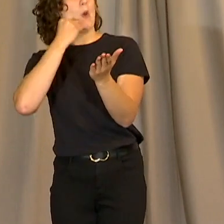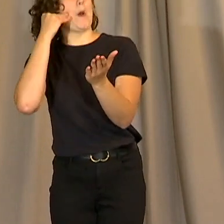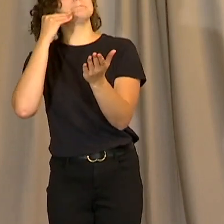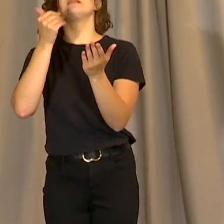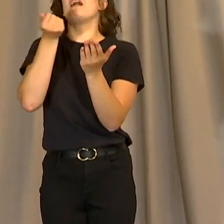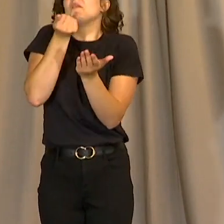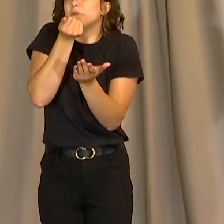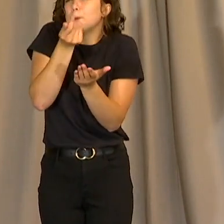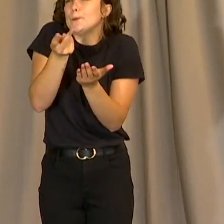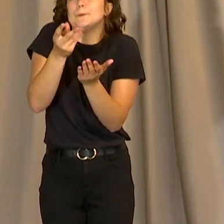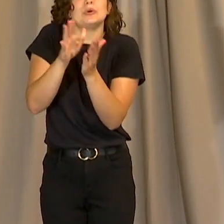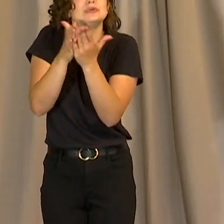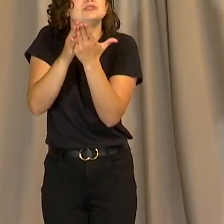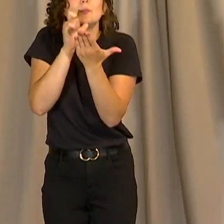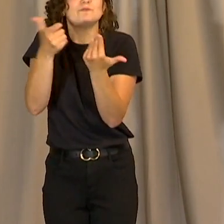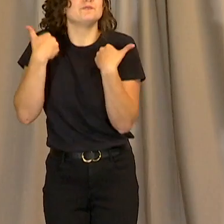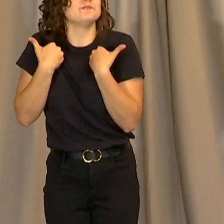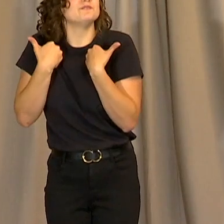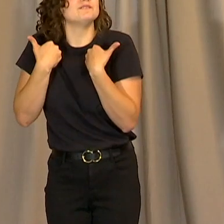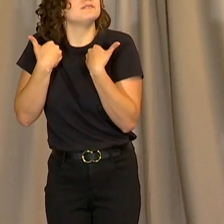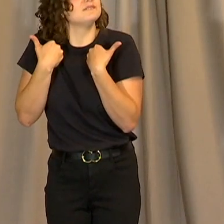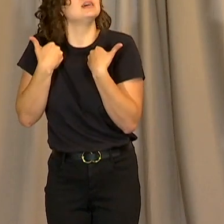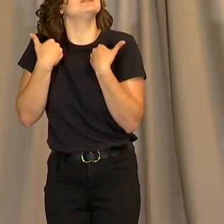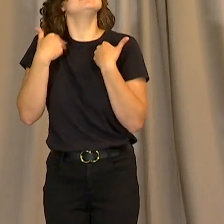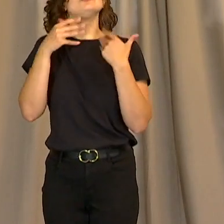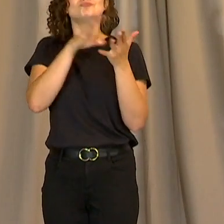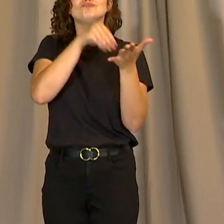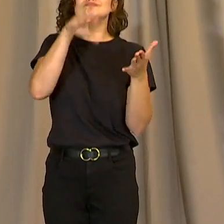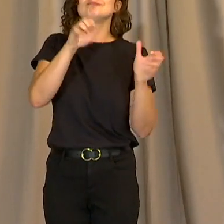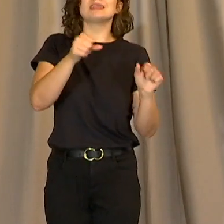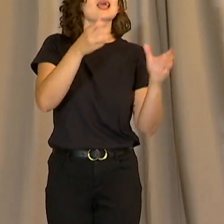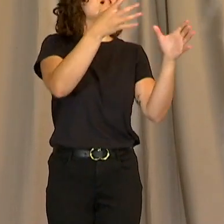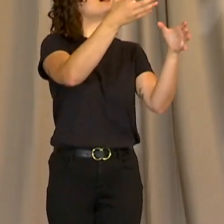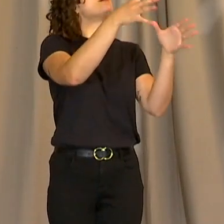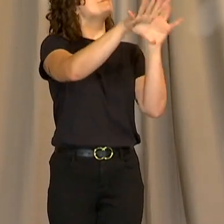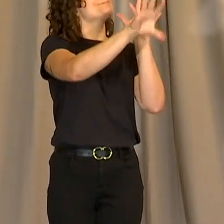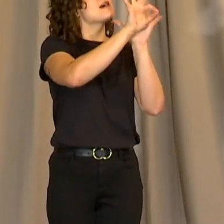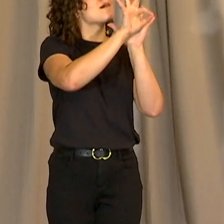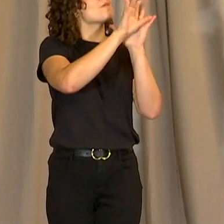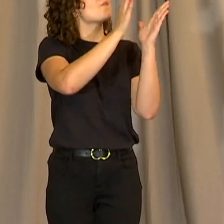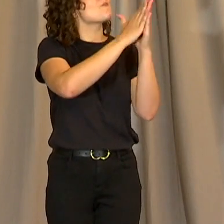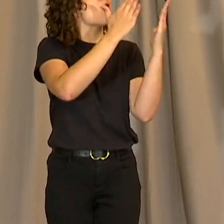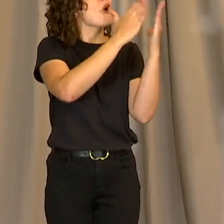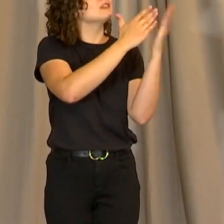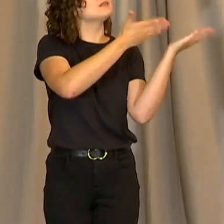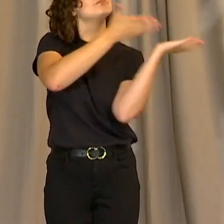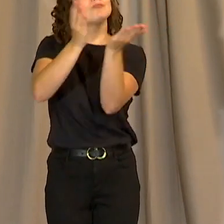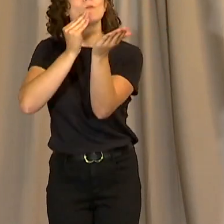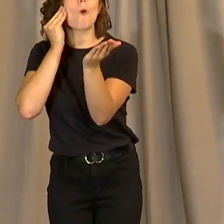to choose their own books, and they take them home and they get excited about